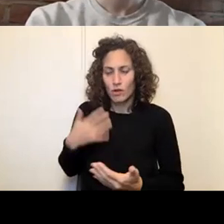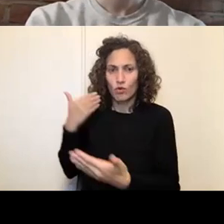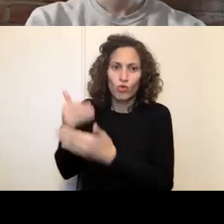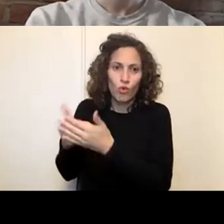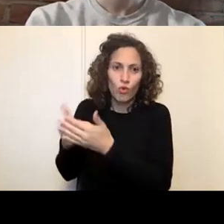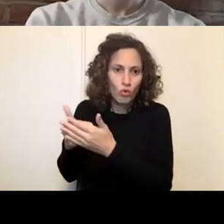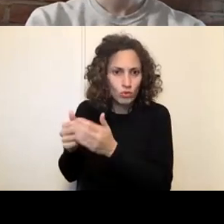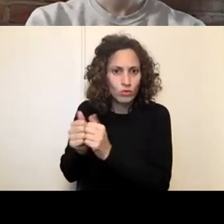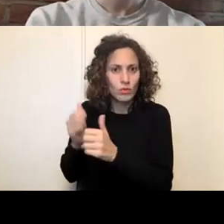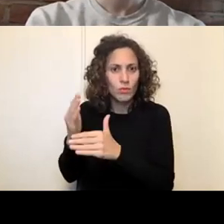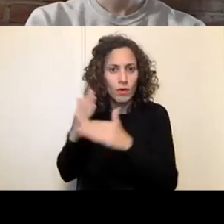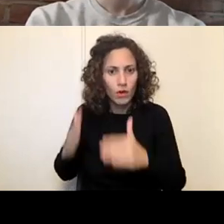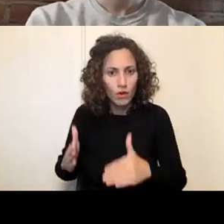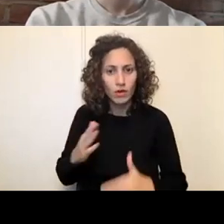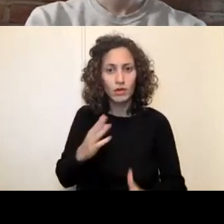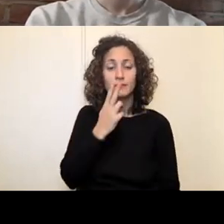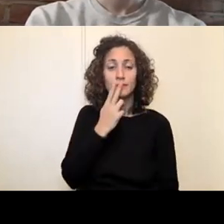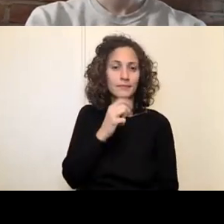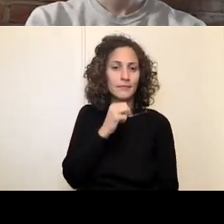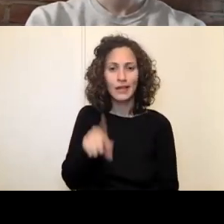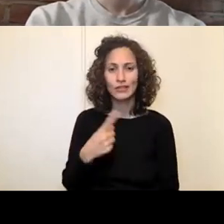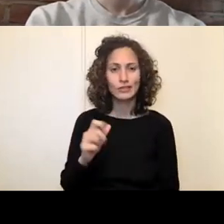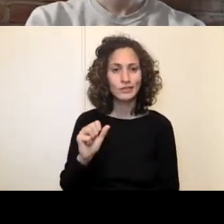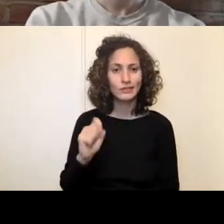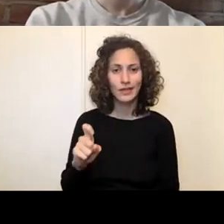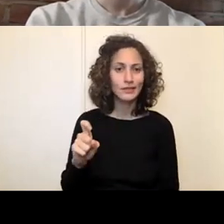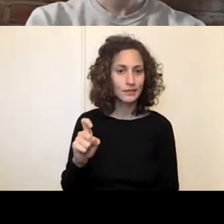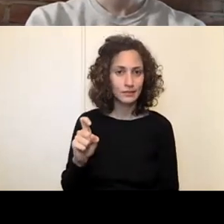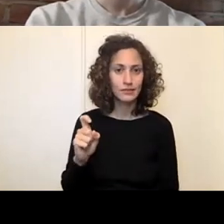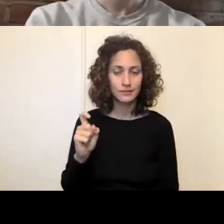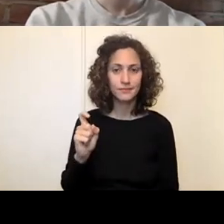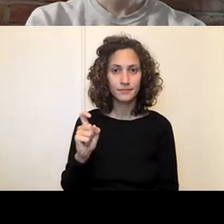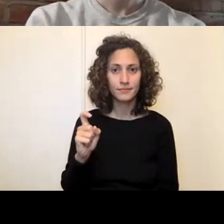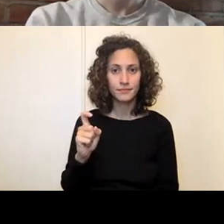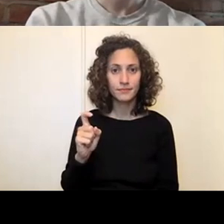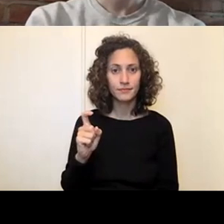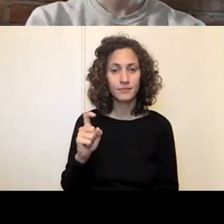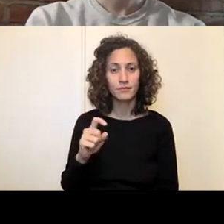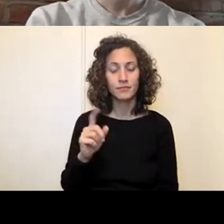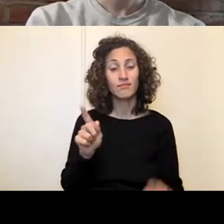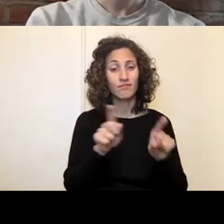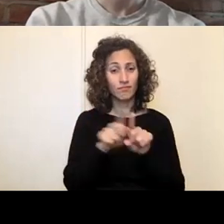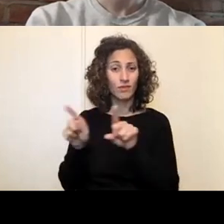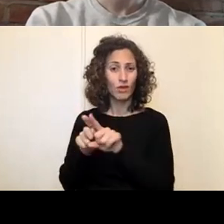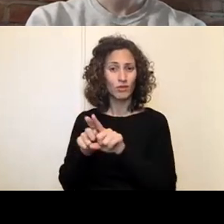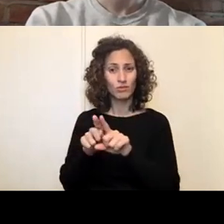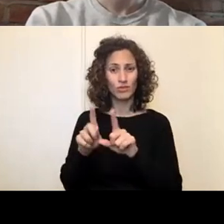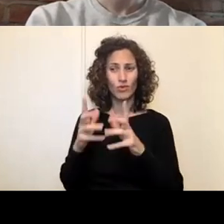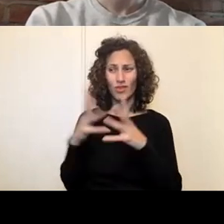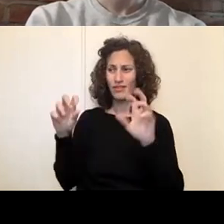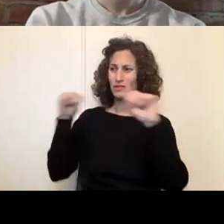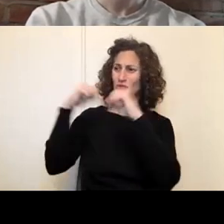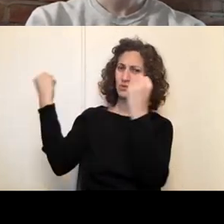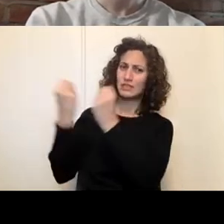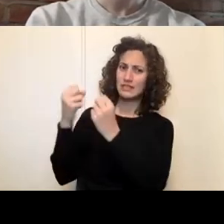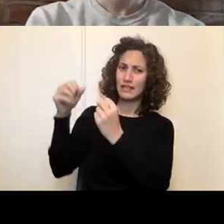partner. Intimacy is not just sex. And also, there is such a persuasive societal thing that